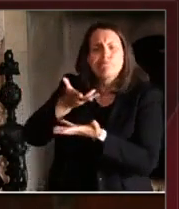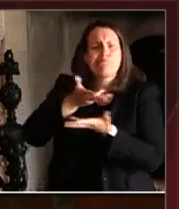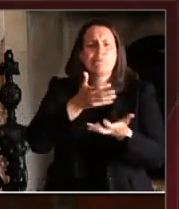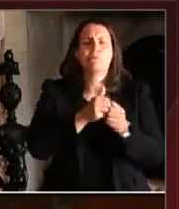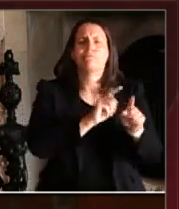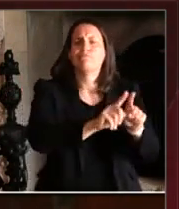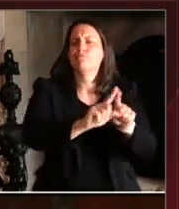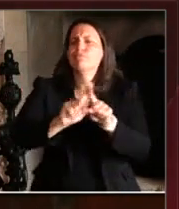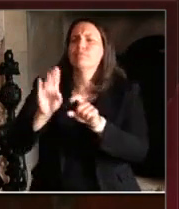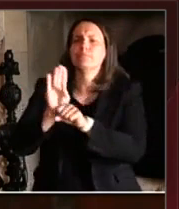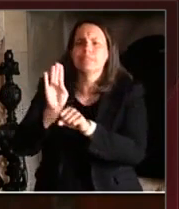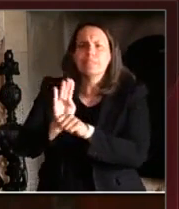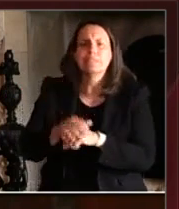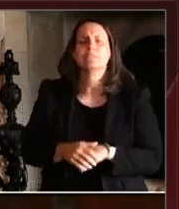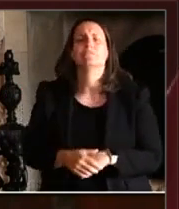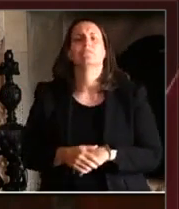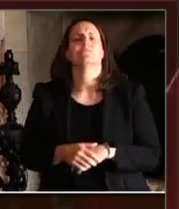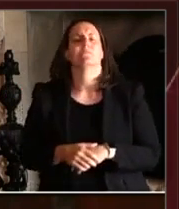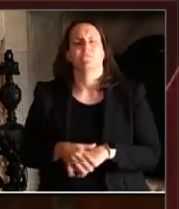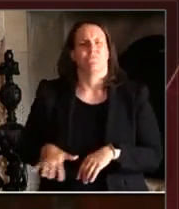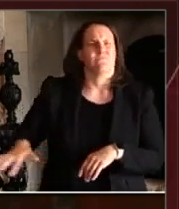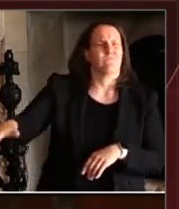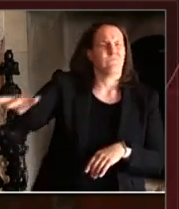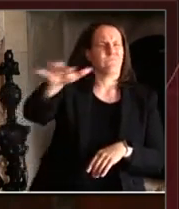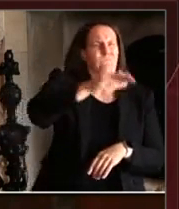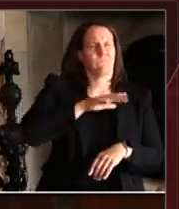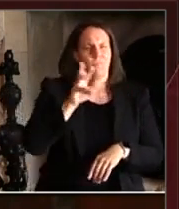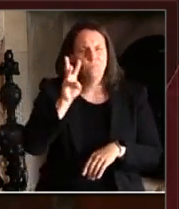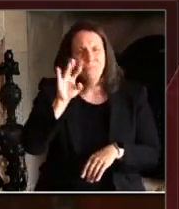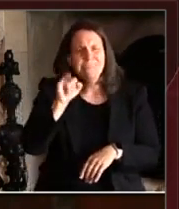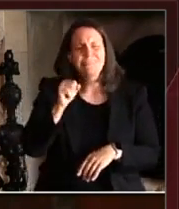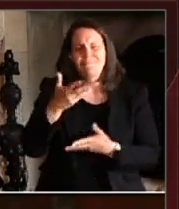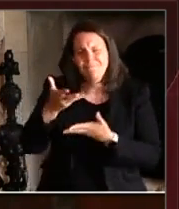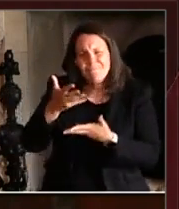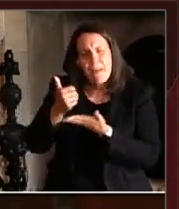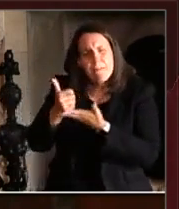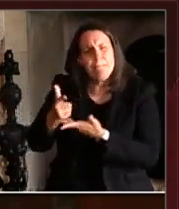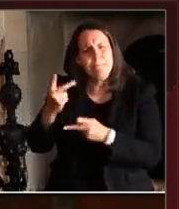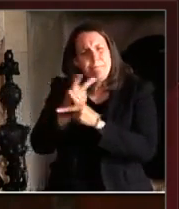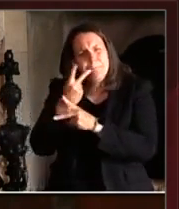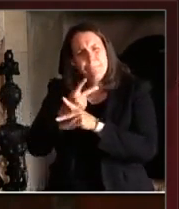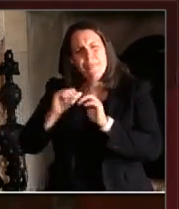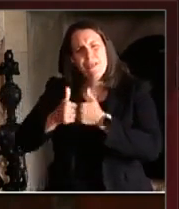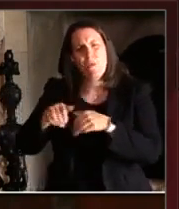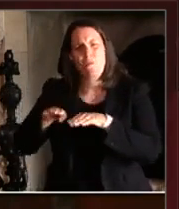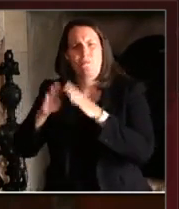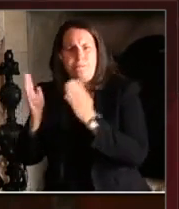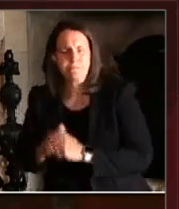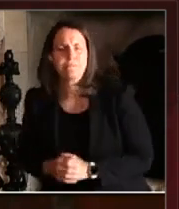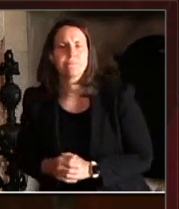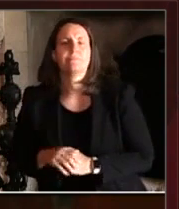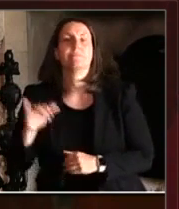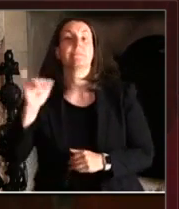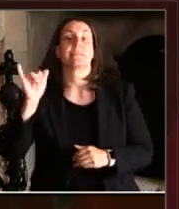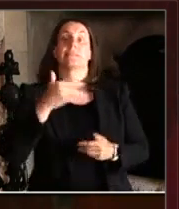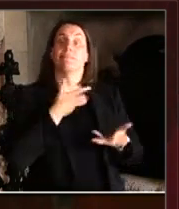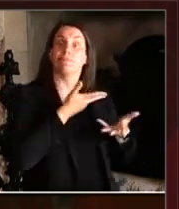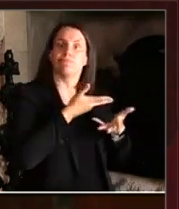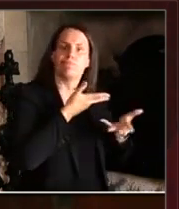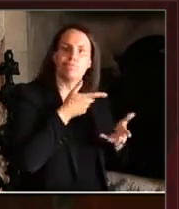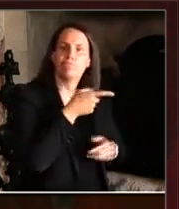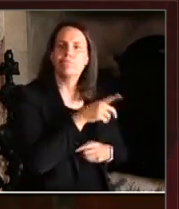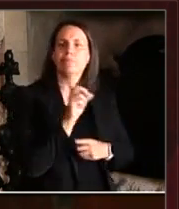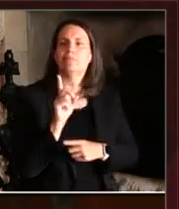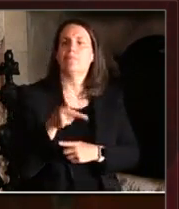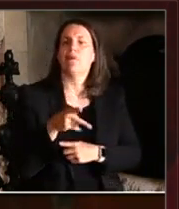state, as well as working with the Department of Public Instruction to ensure our kids can go back to school safely this fall. As